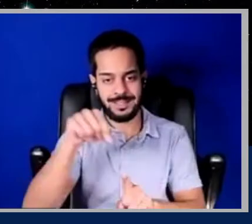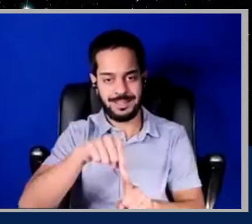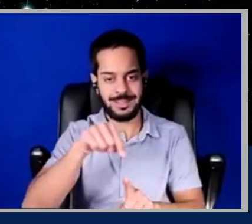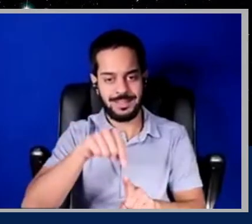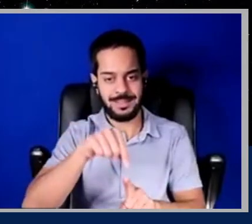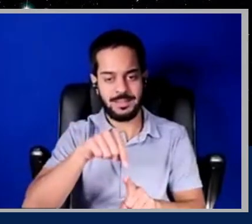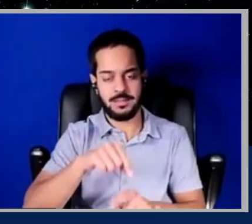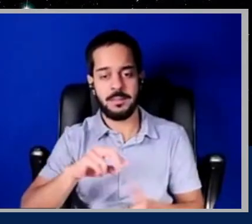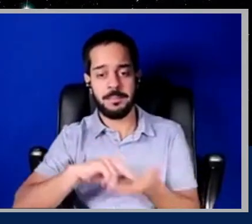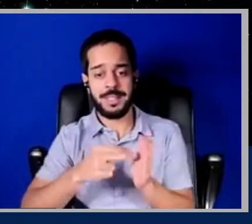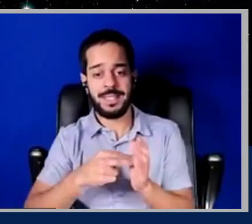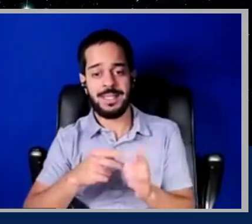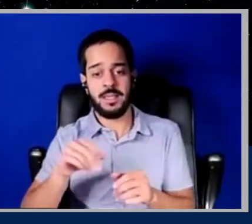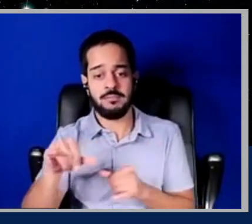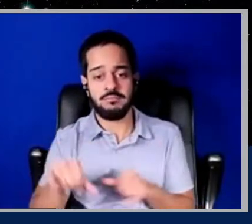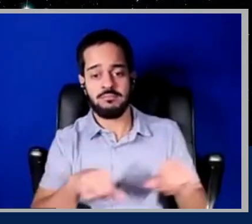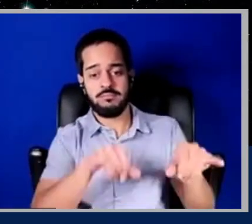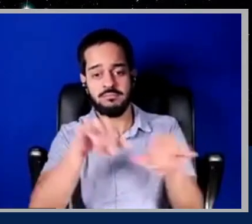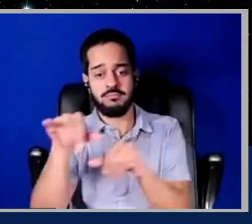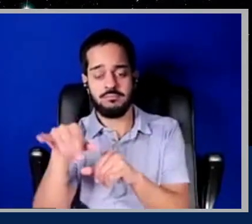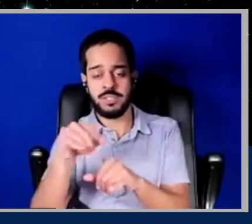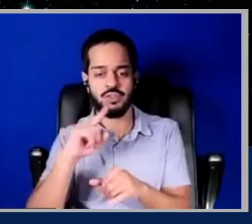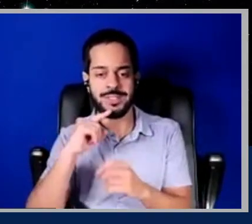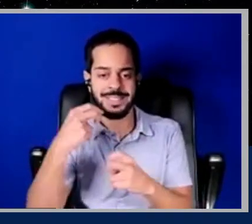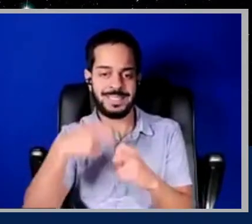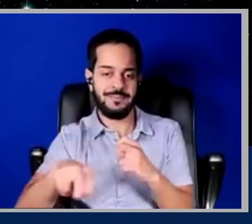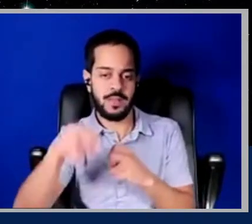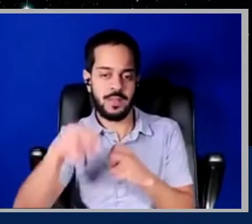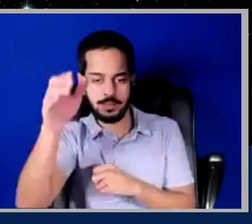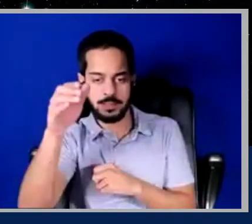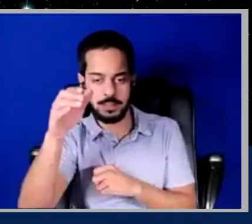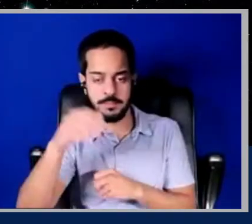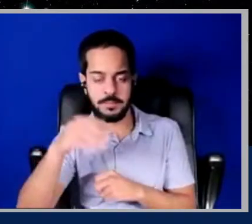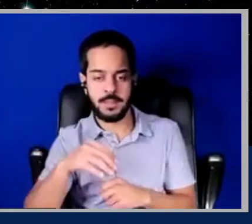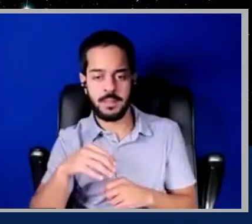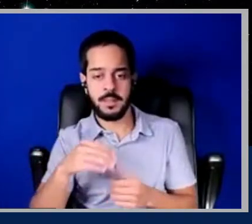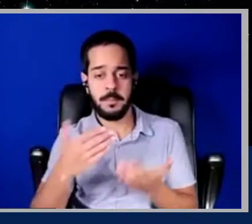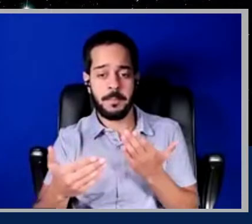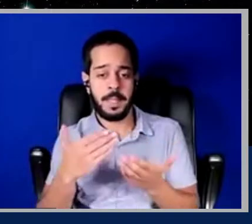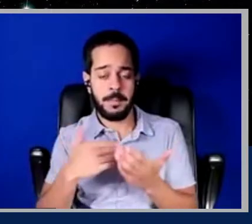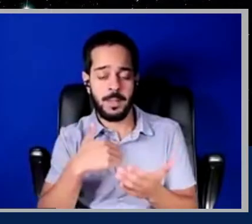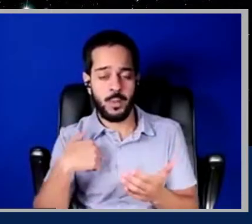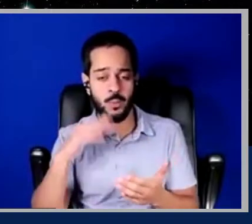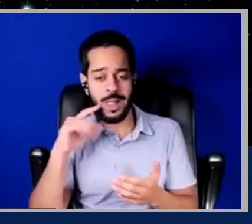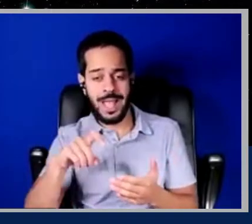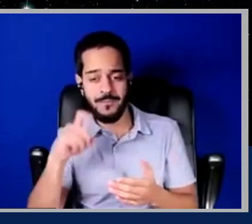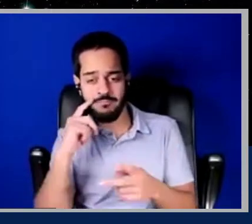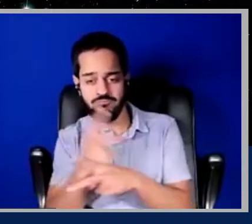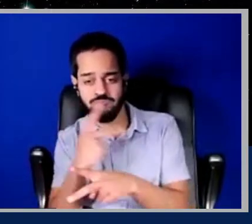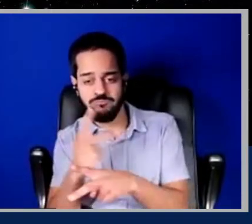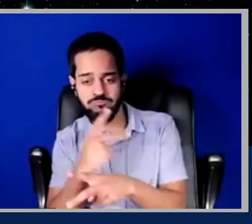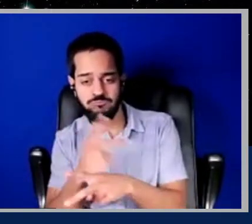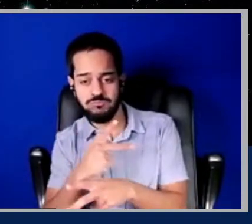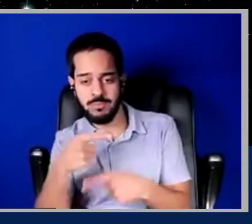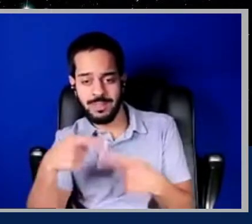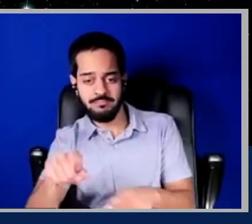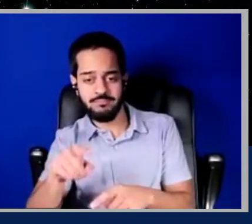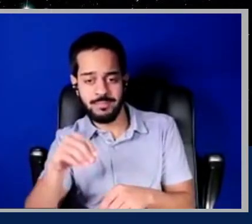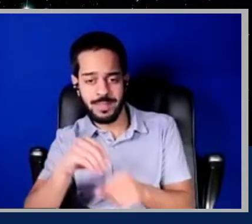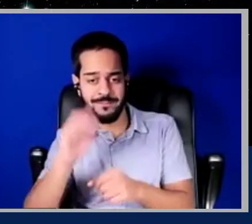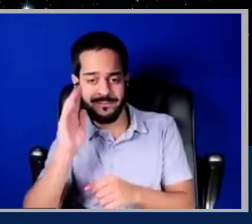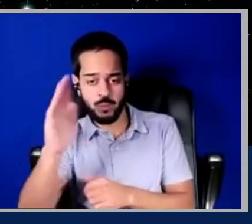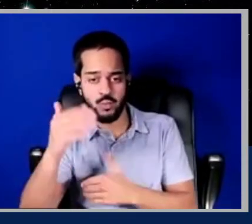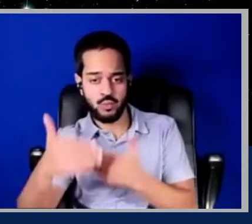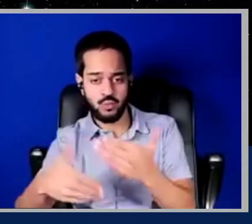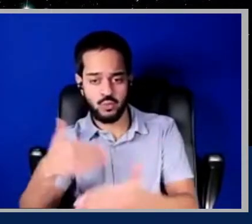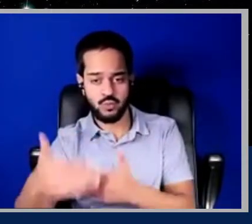standardization is a difficult concept for us at this time. Maybe something will iron itself out in the future. But at this time, having an